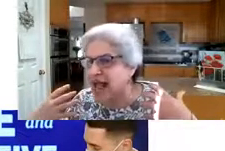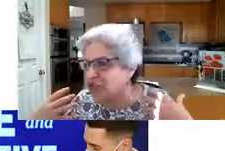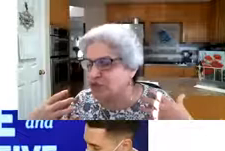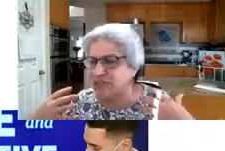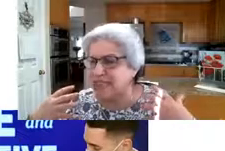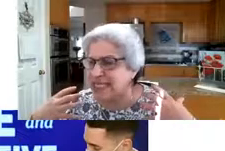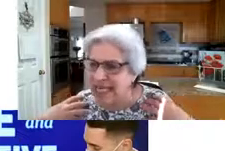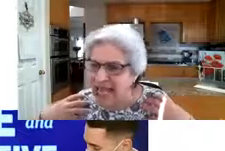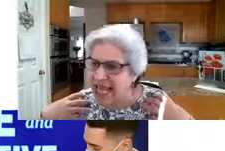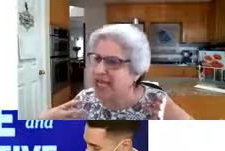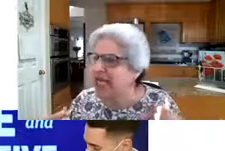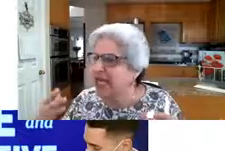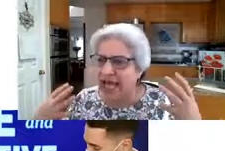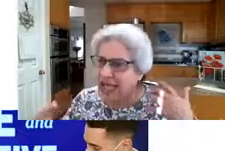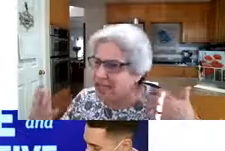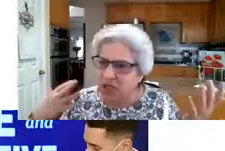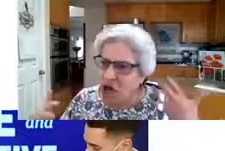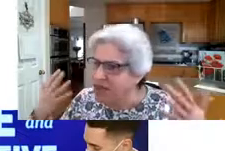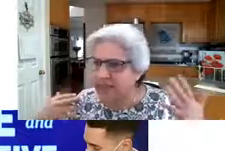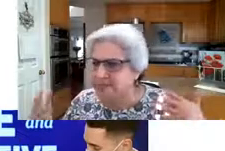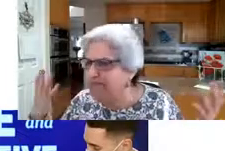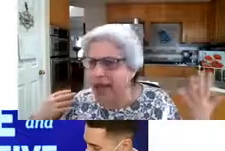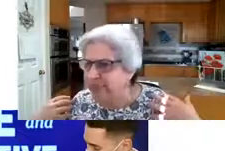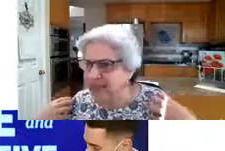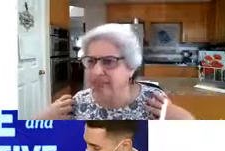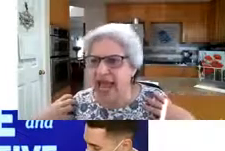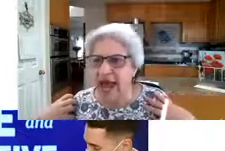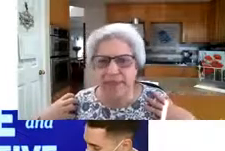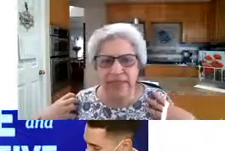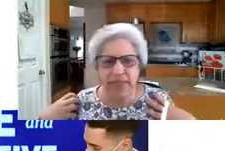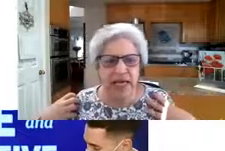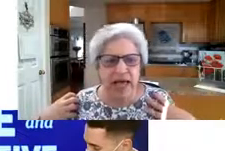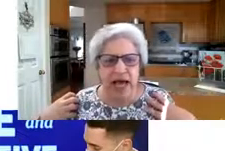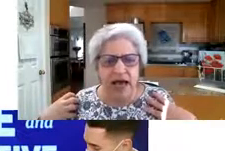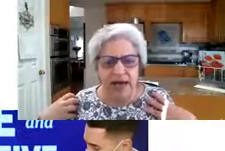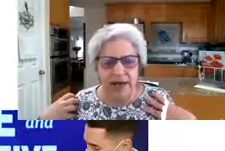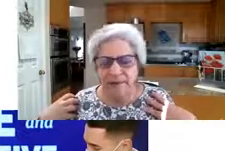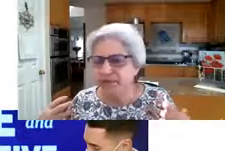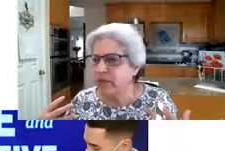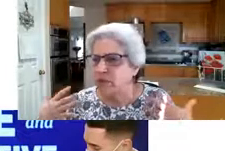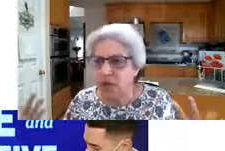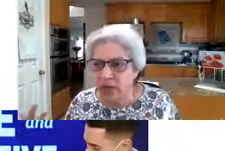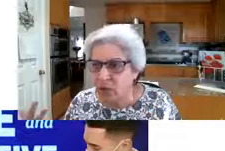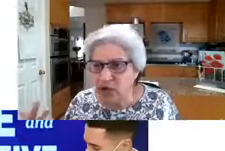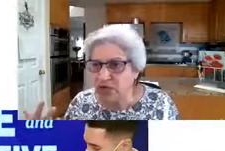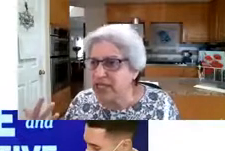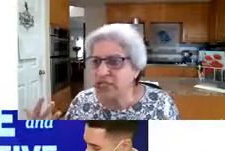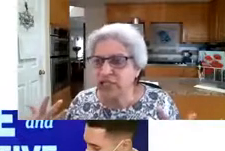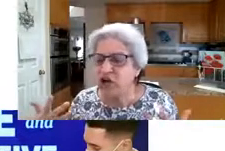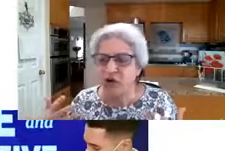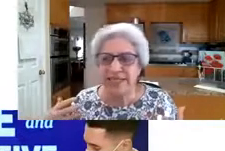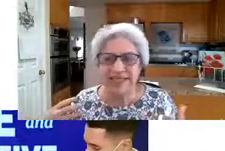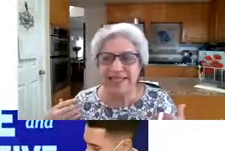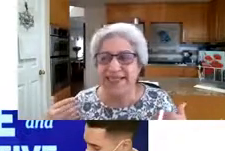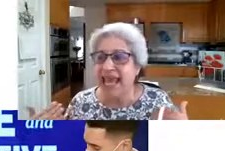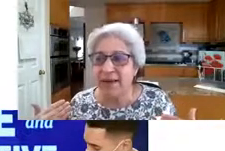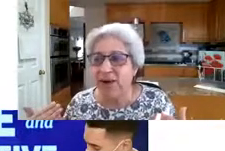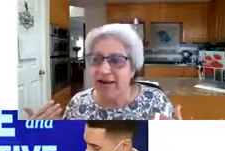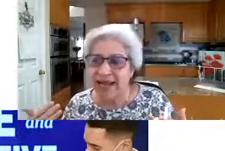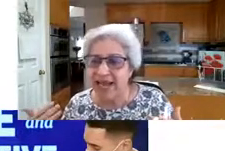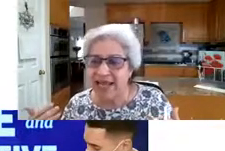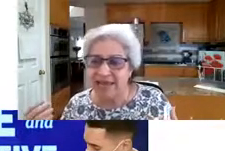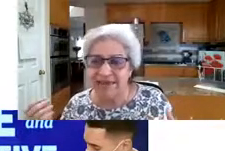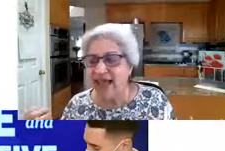own natural DNA and cause bad things to happen. What you need to know is that